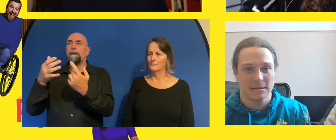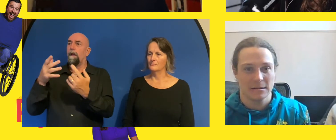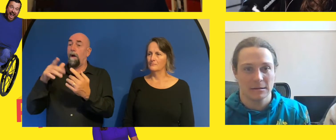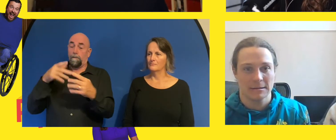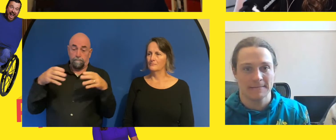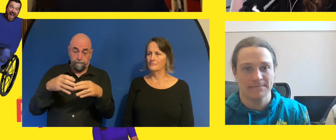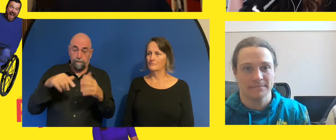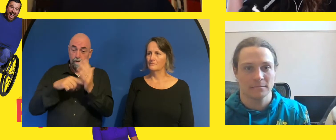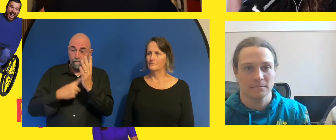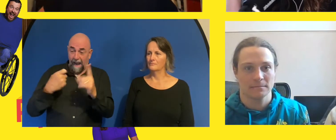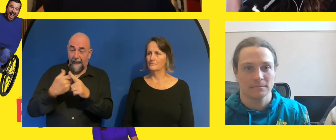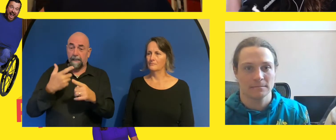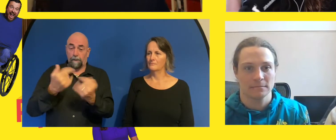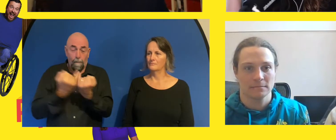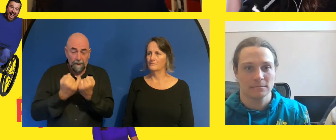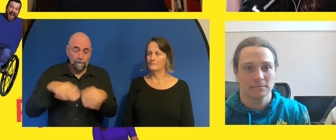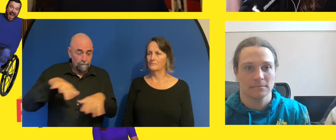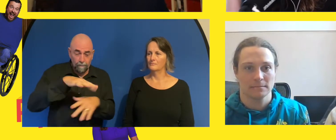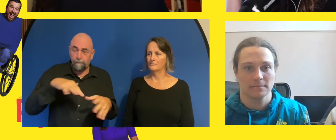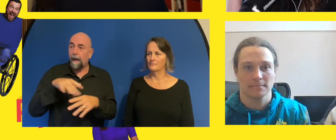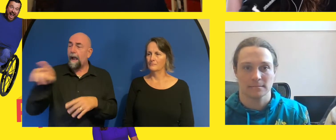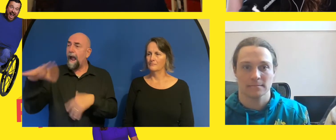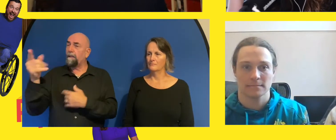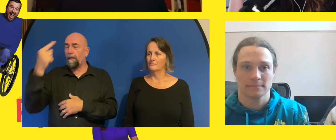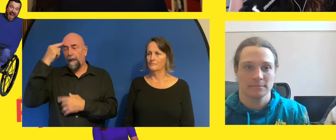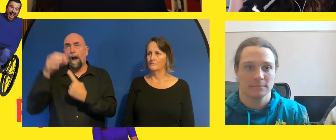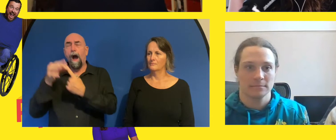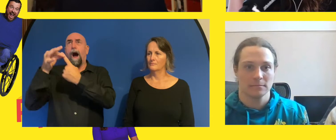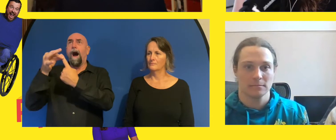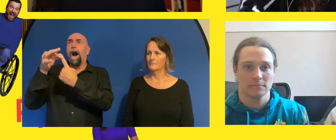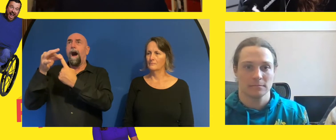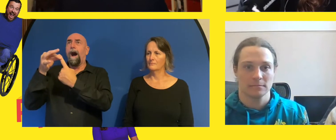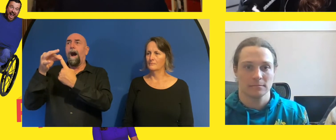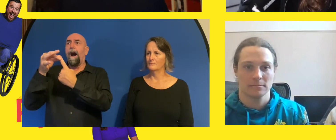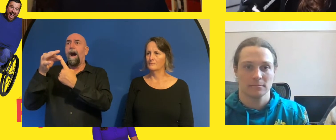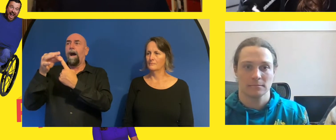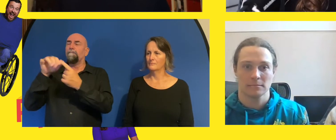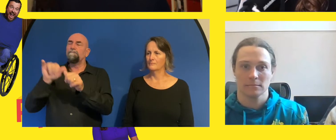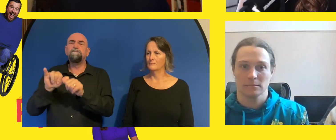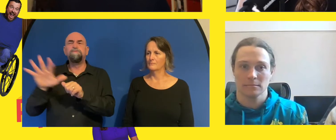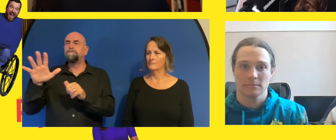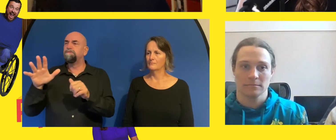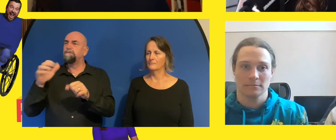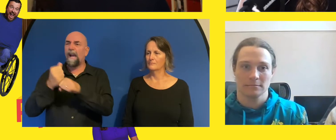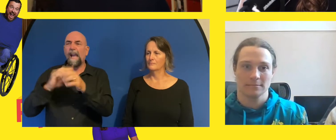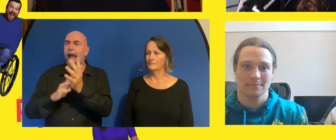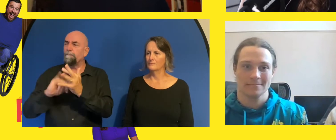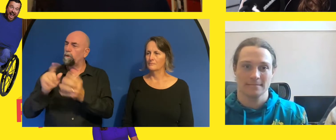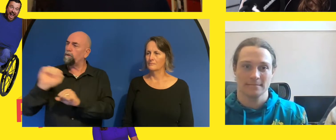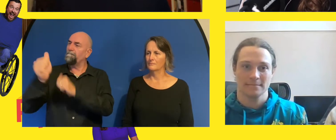off the racing circuit, off the competition field? Is there a moment that you go, this has been a